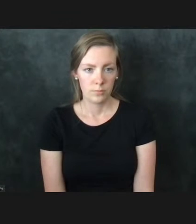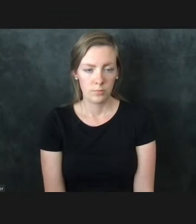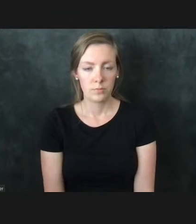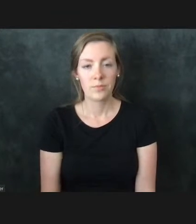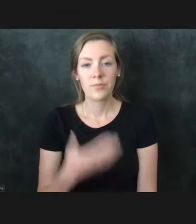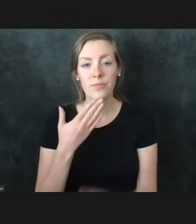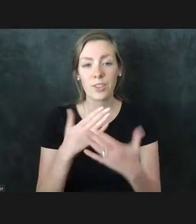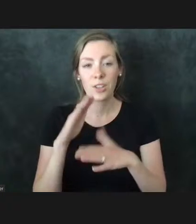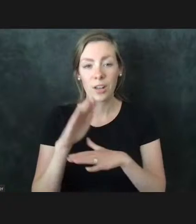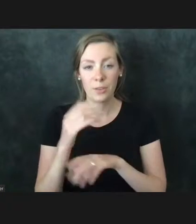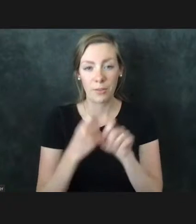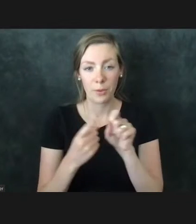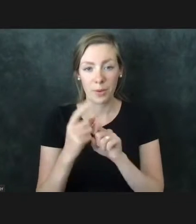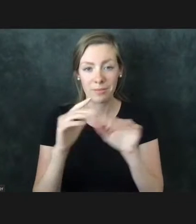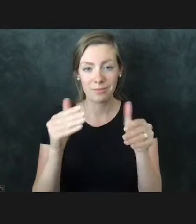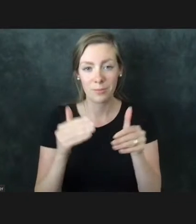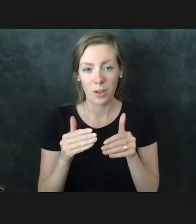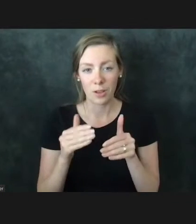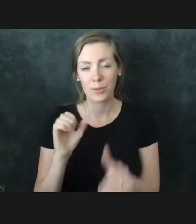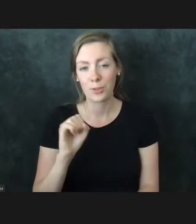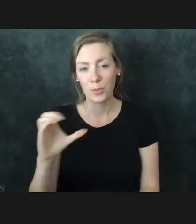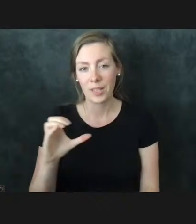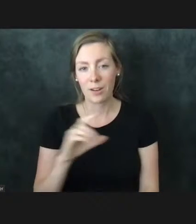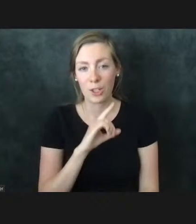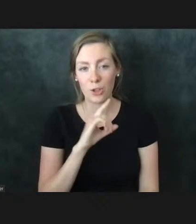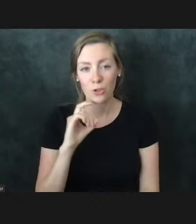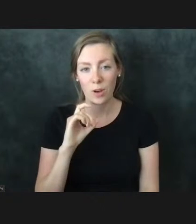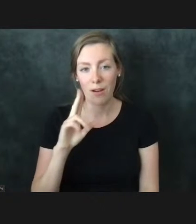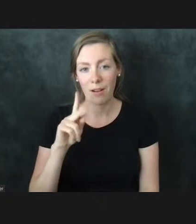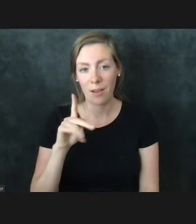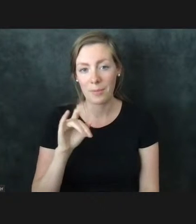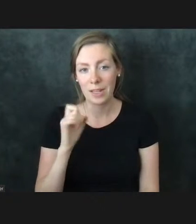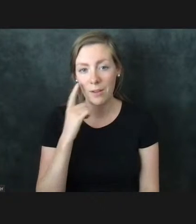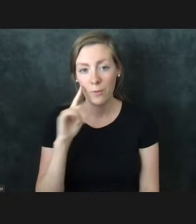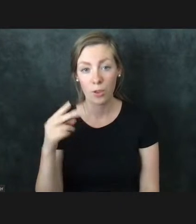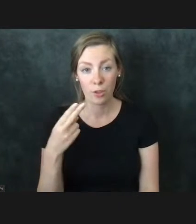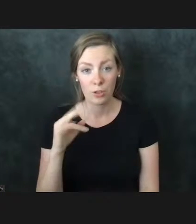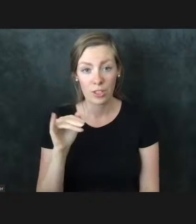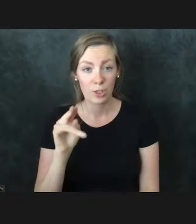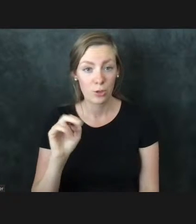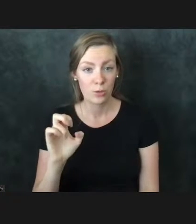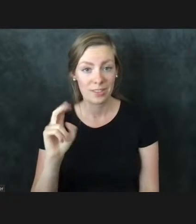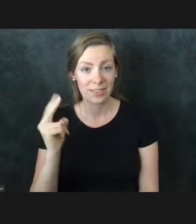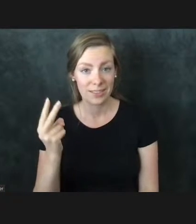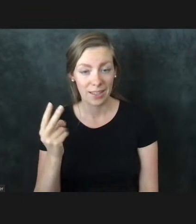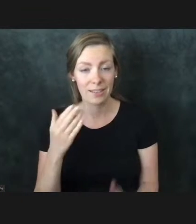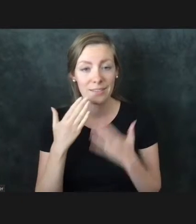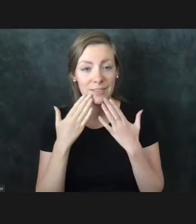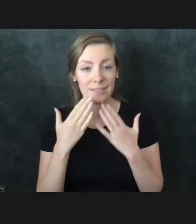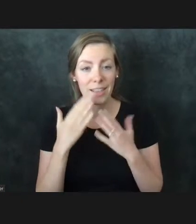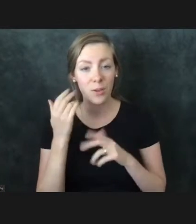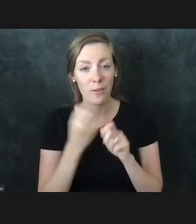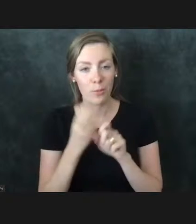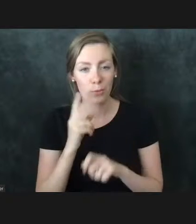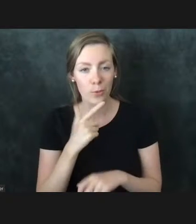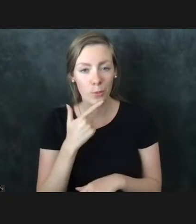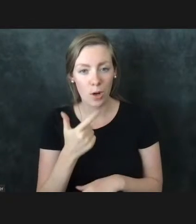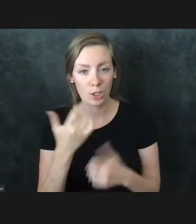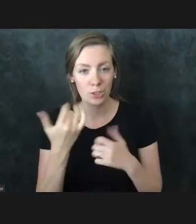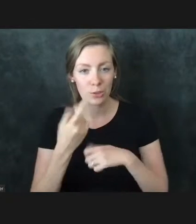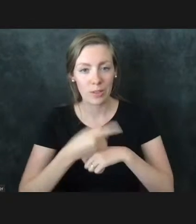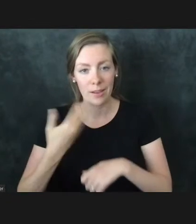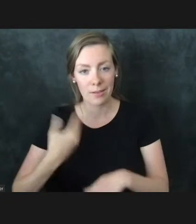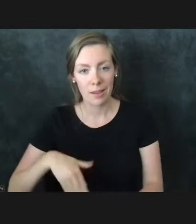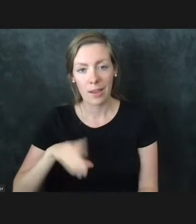Good afternoon, everyone, and welcome to the Sonoma County Drought Update for Thursday, June 2nd. Thank you for joining us today. I'm David